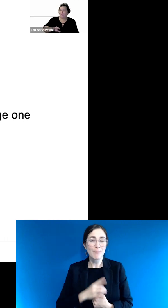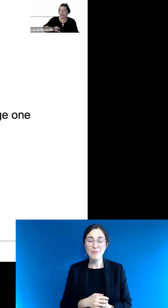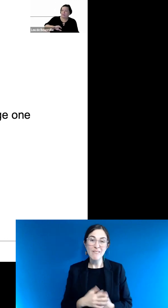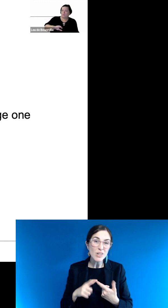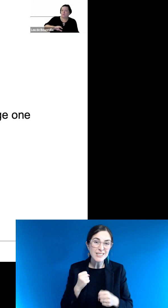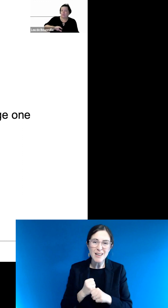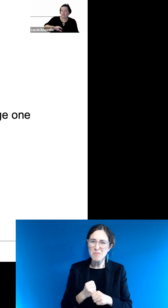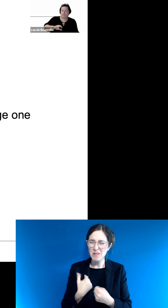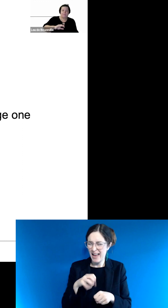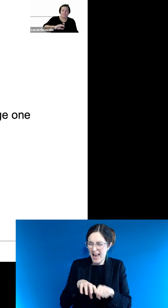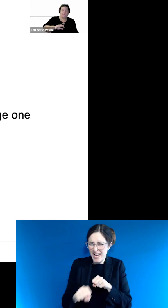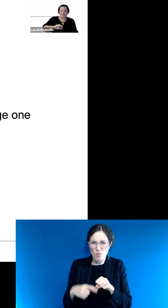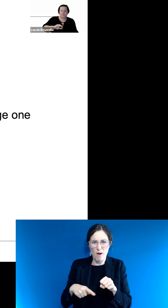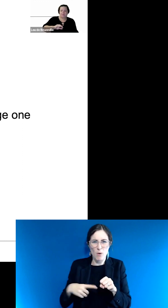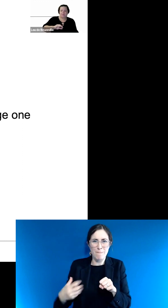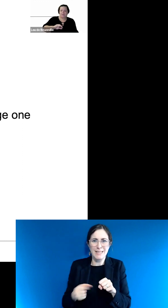the alphabet in order.